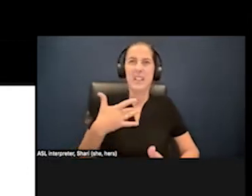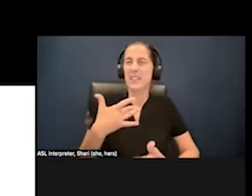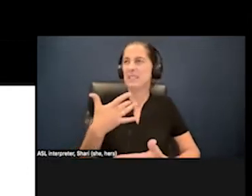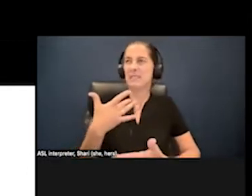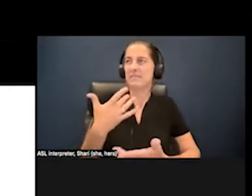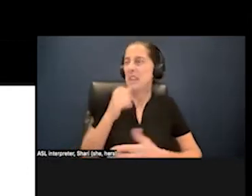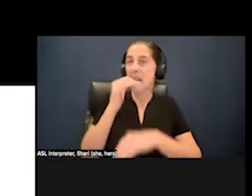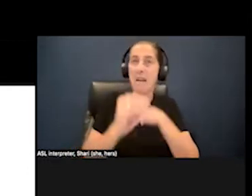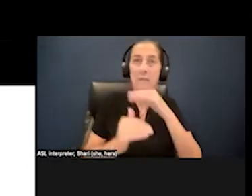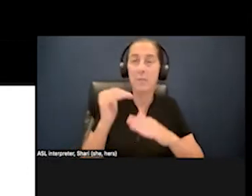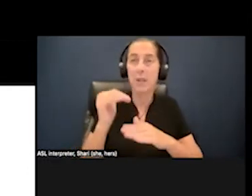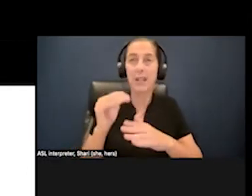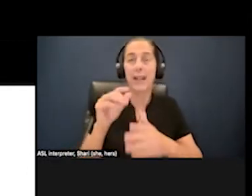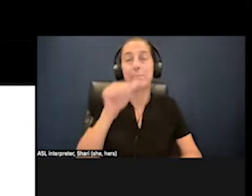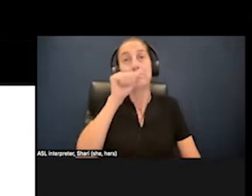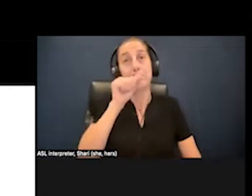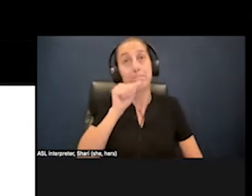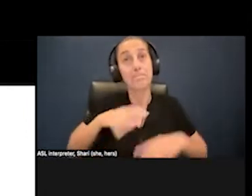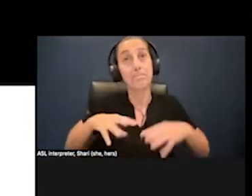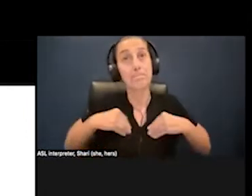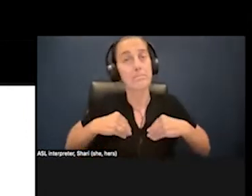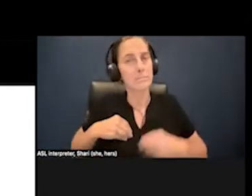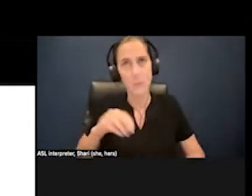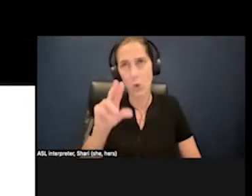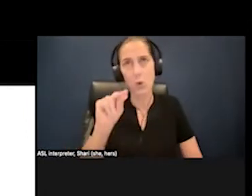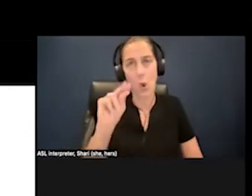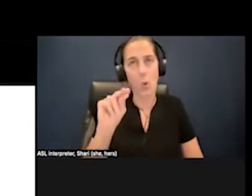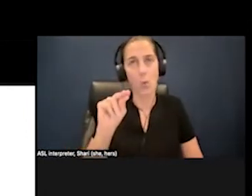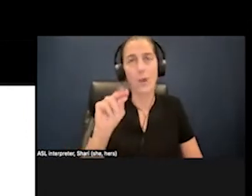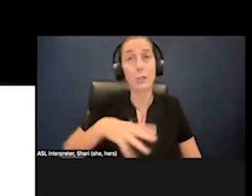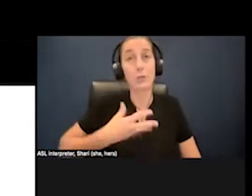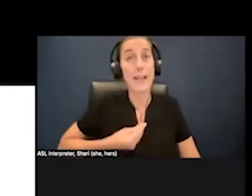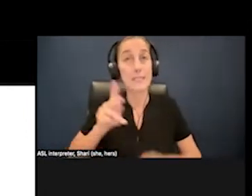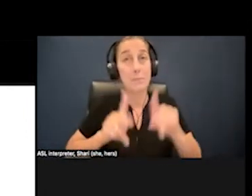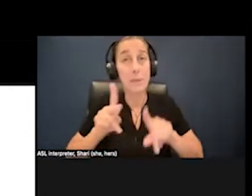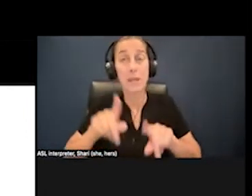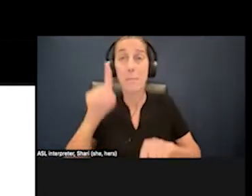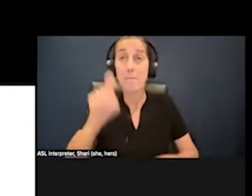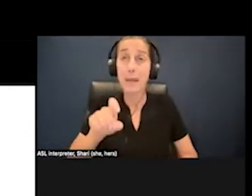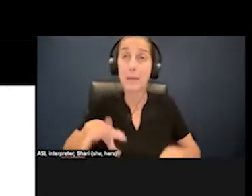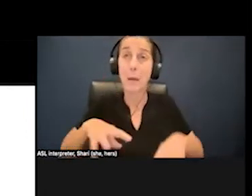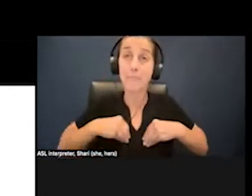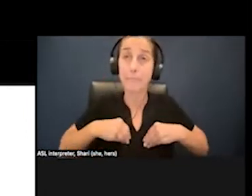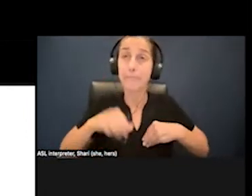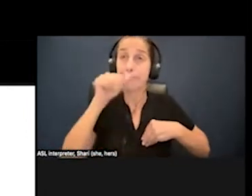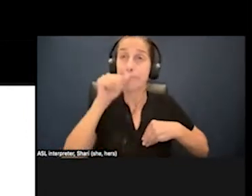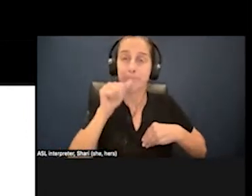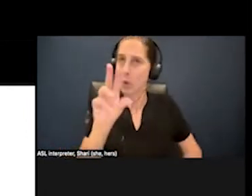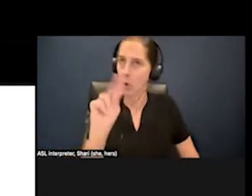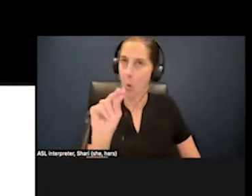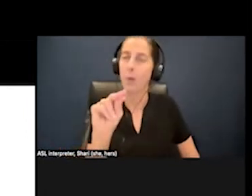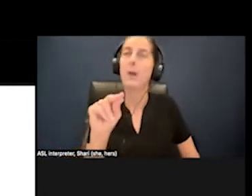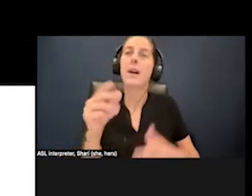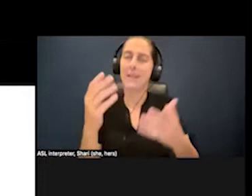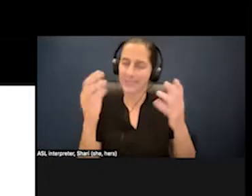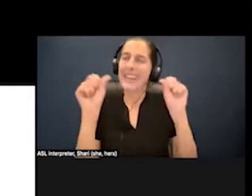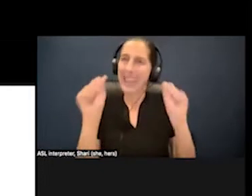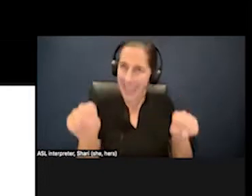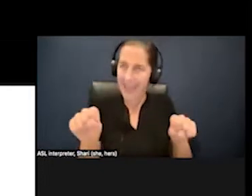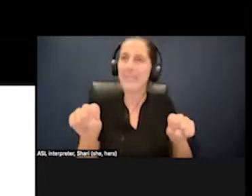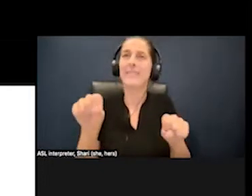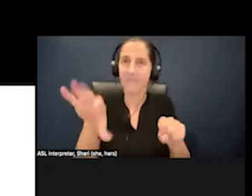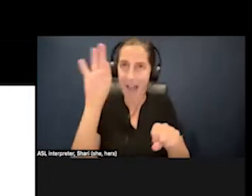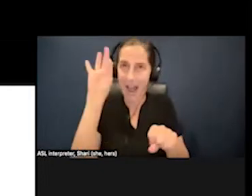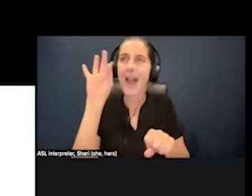is not doing their job, or you haven't been given the resources you need locally. And